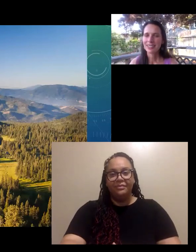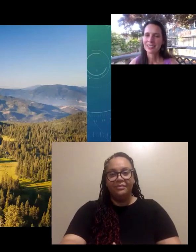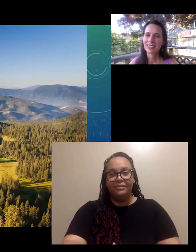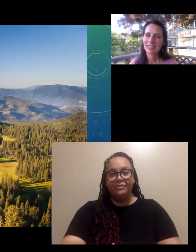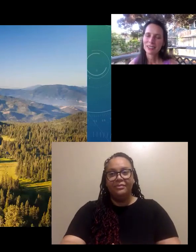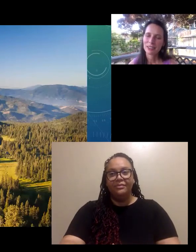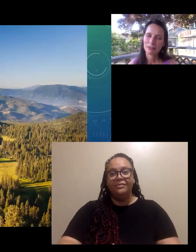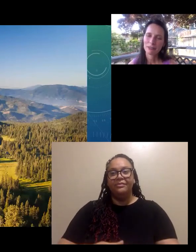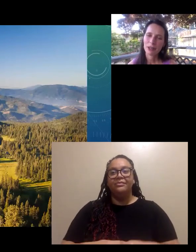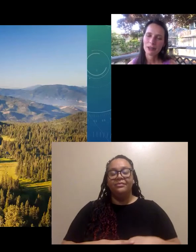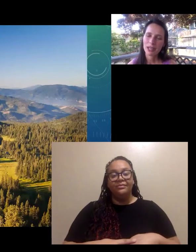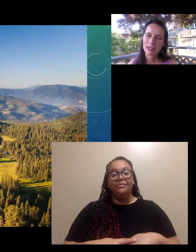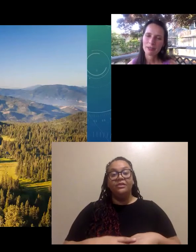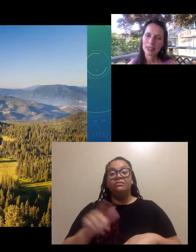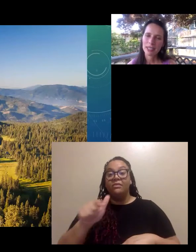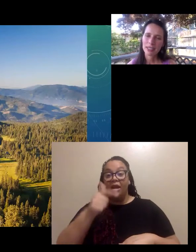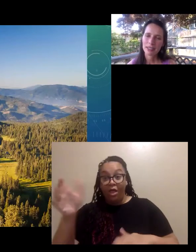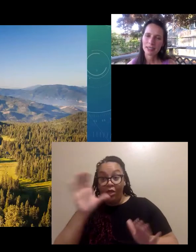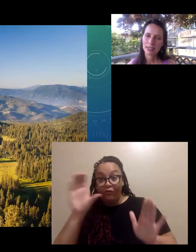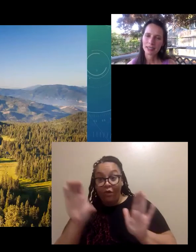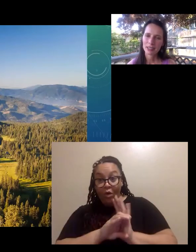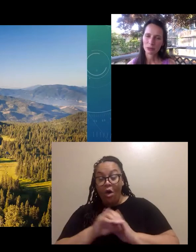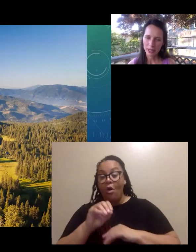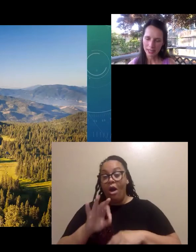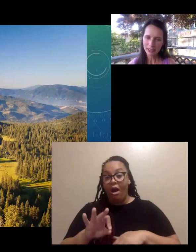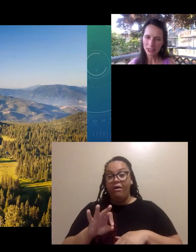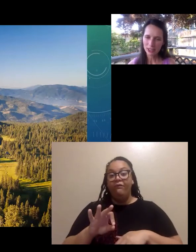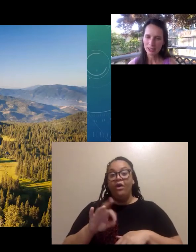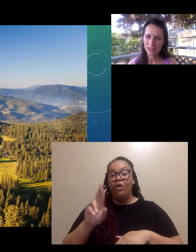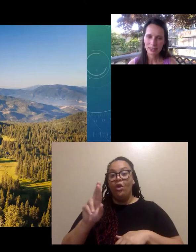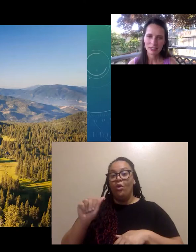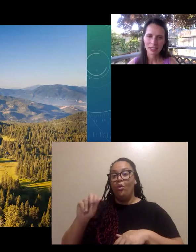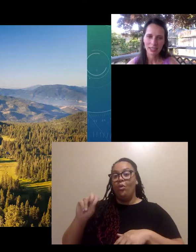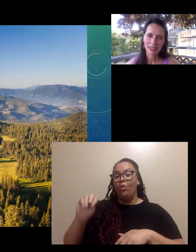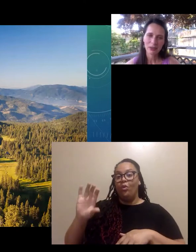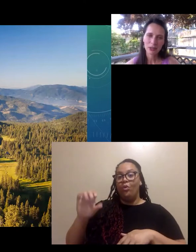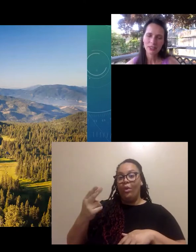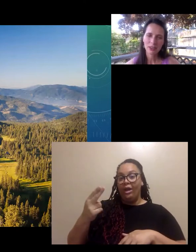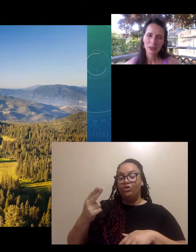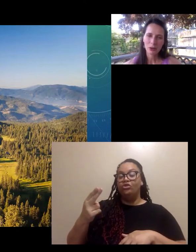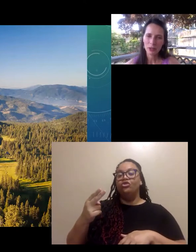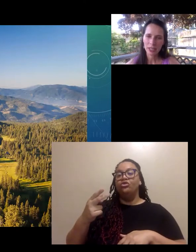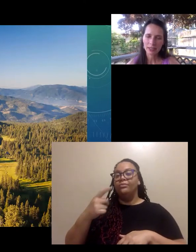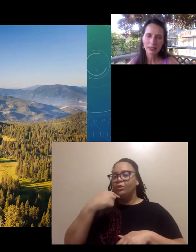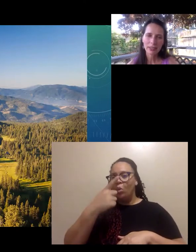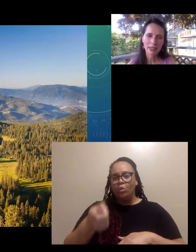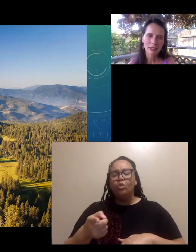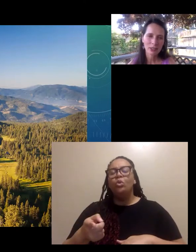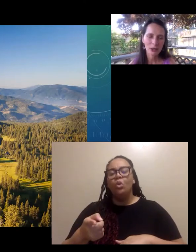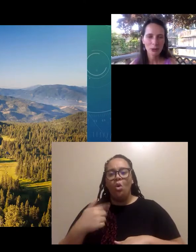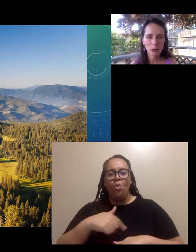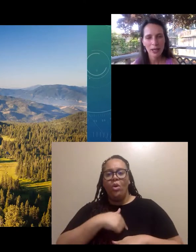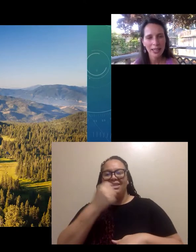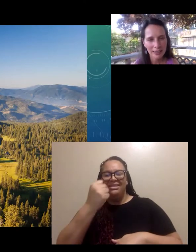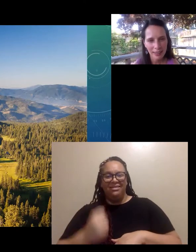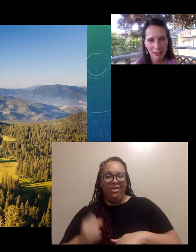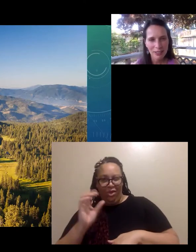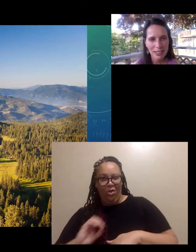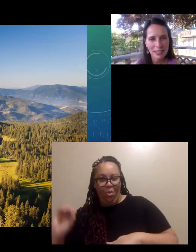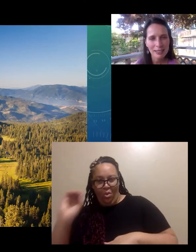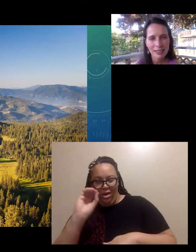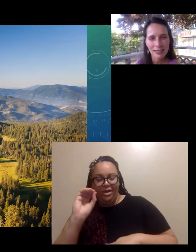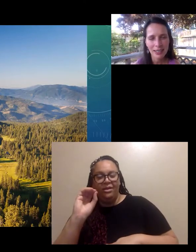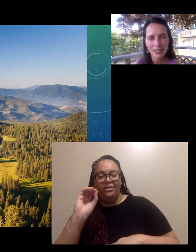Here's a, another photo of the, uh, ranch here, like I said, we're in Southern Oregon. And so way